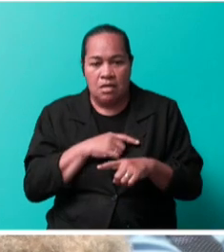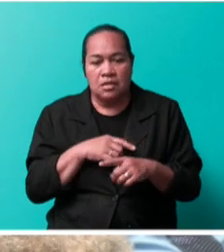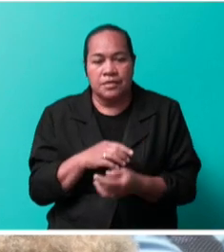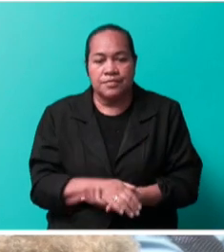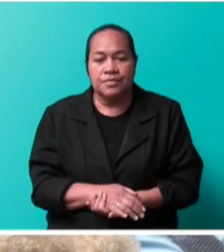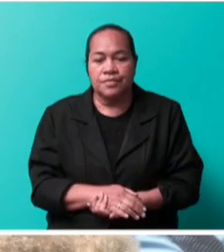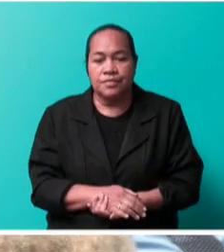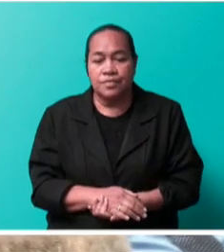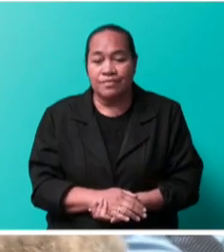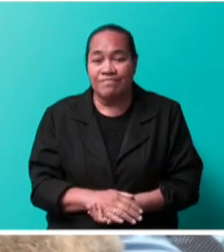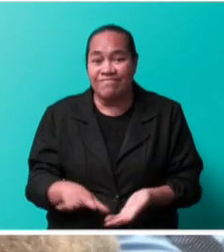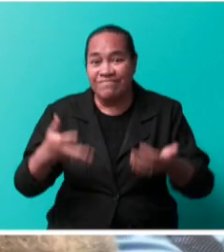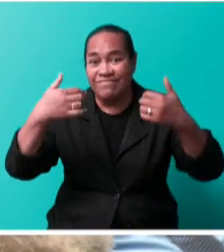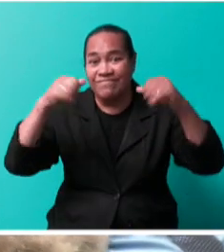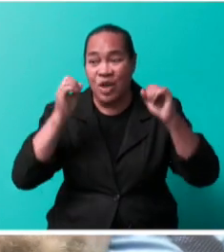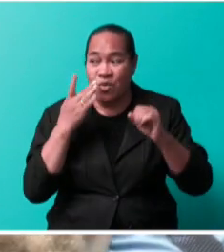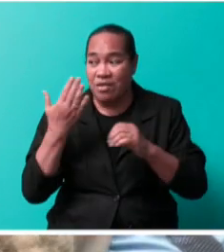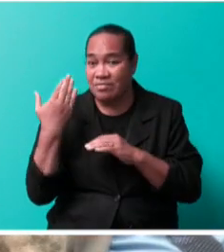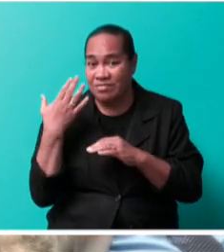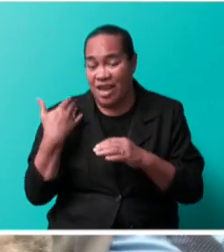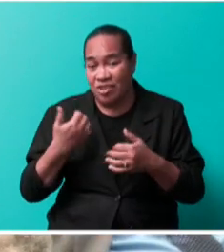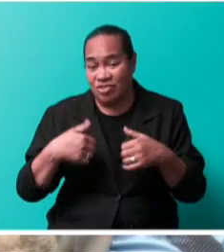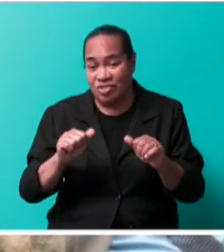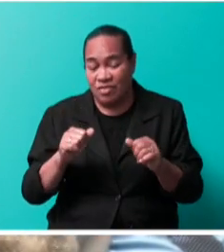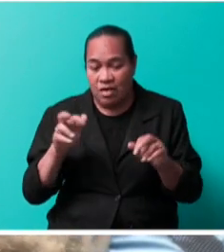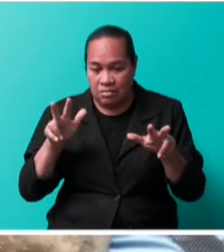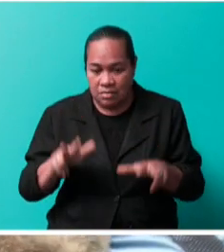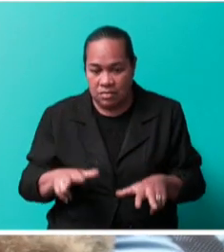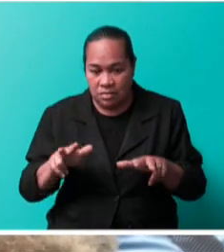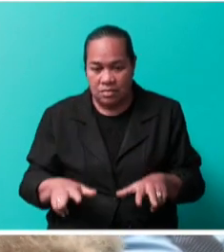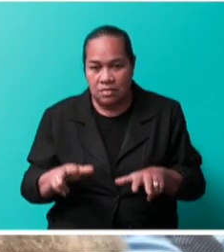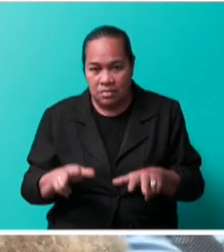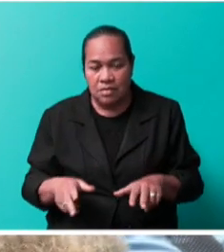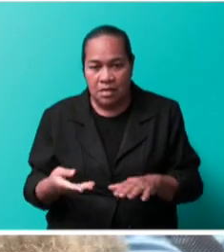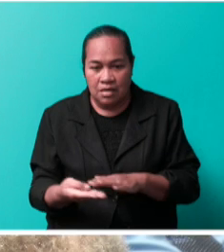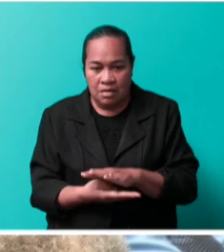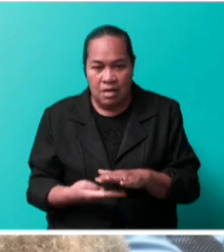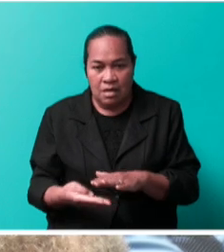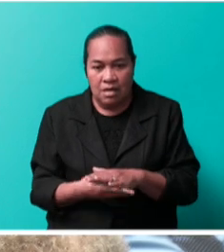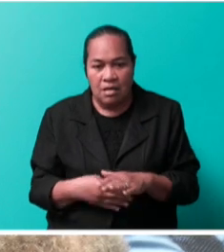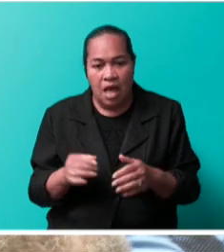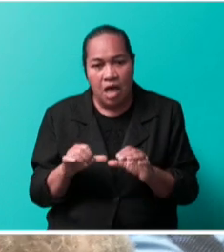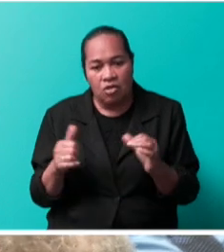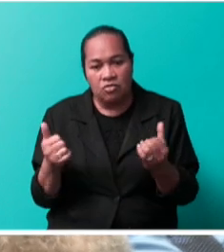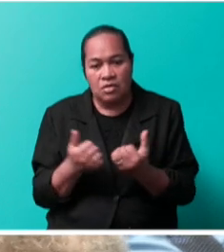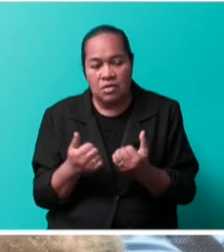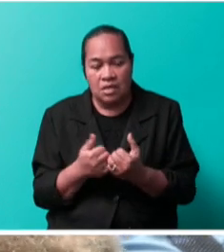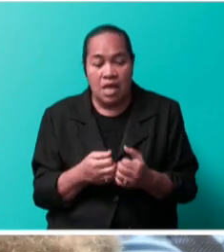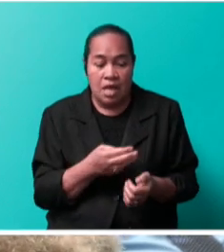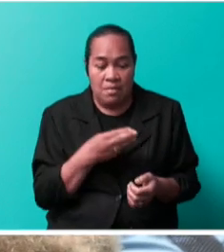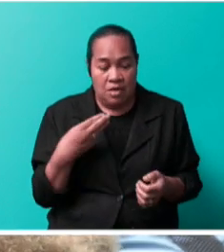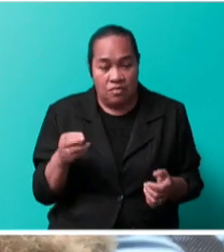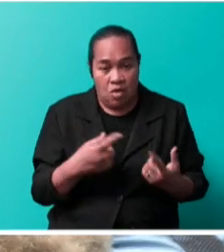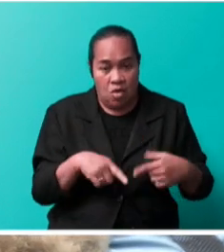sir, a major milestone was recently achieved with the signing of the grant agreement between the Ministry of Local Governments and